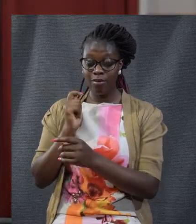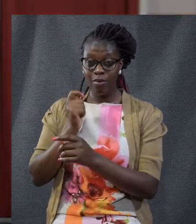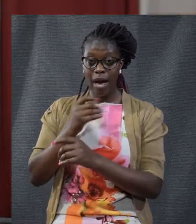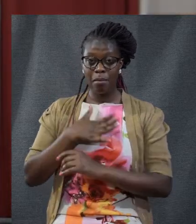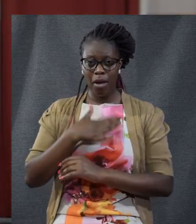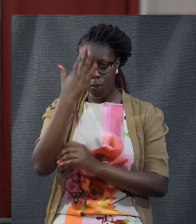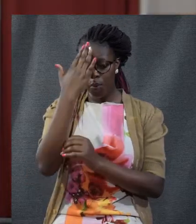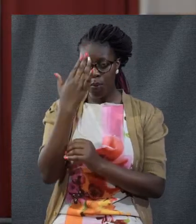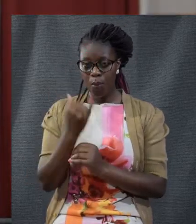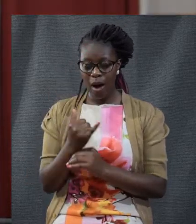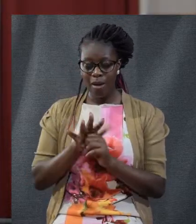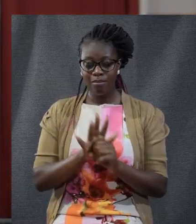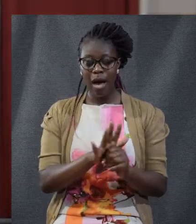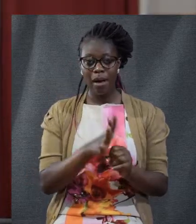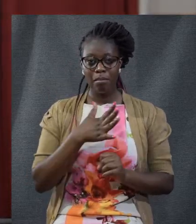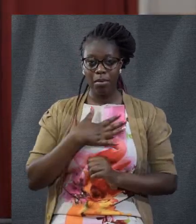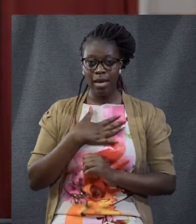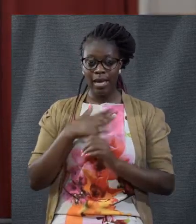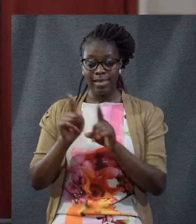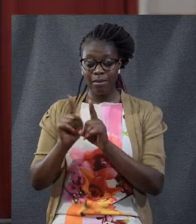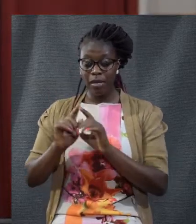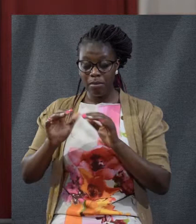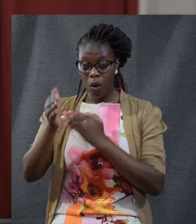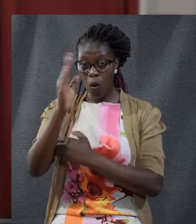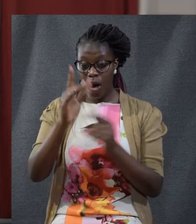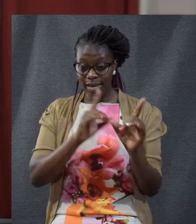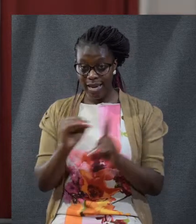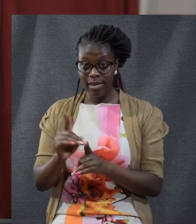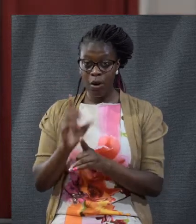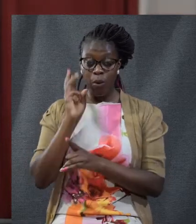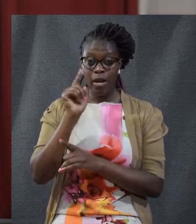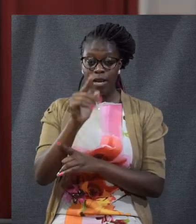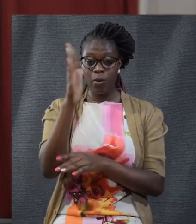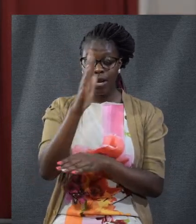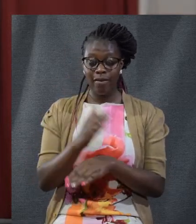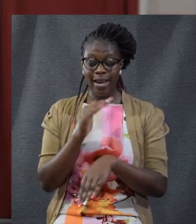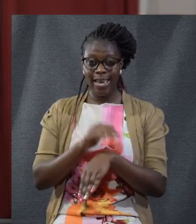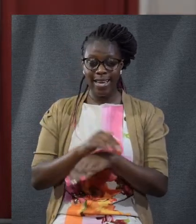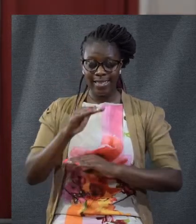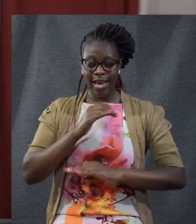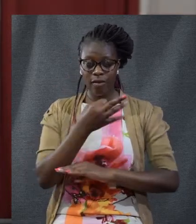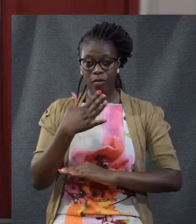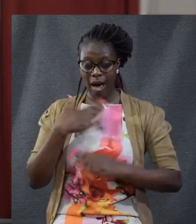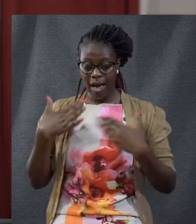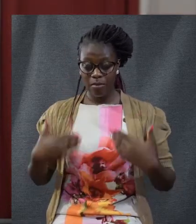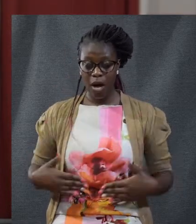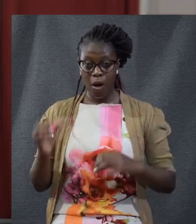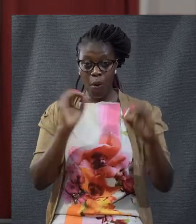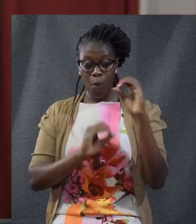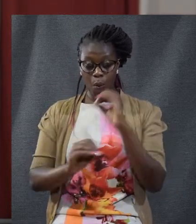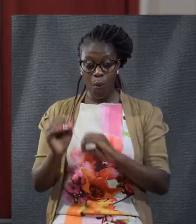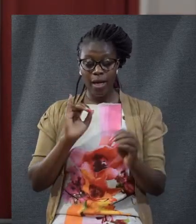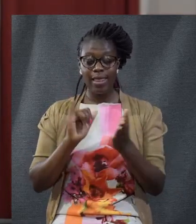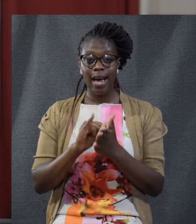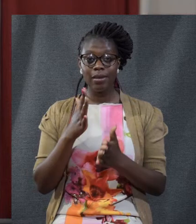you pursue me as God does? Will you never get enough of my flesh? Oh, that